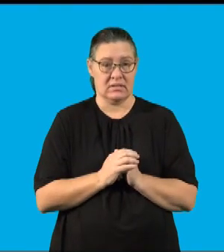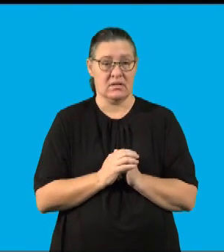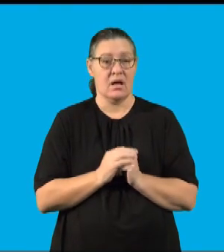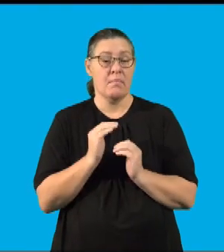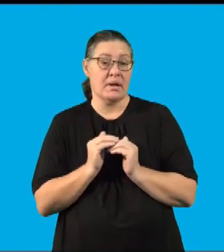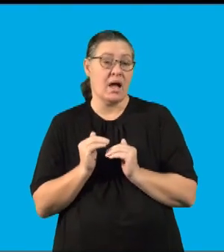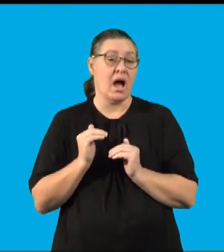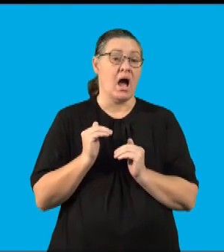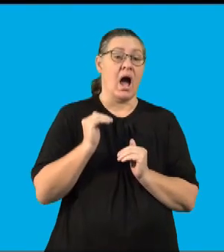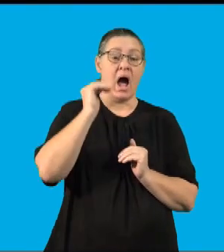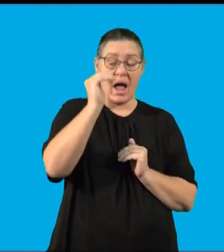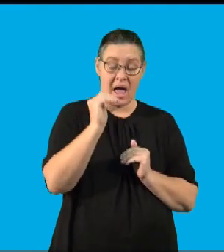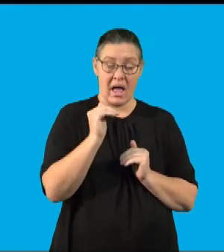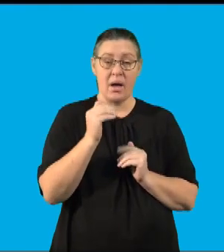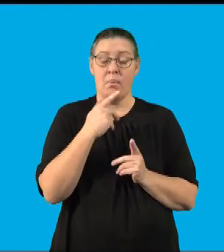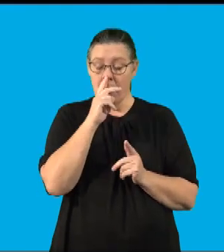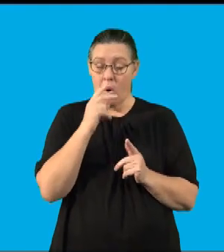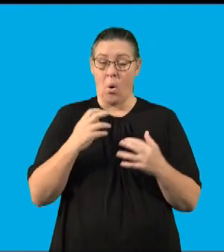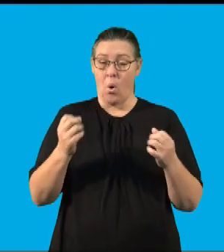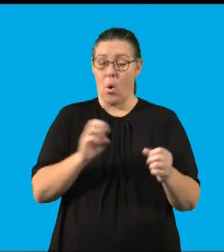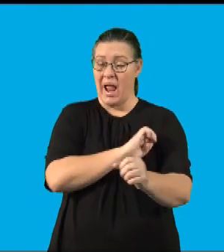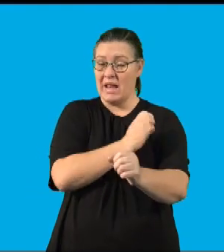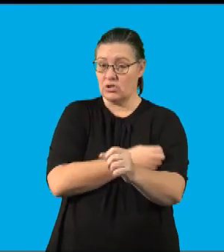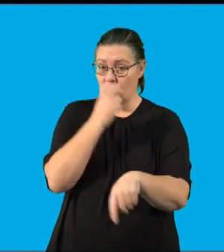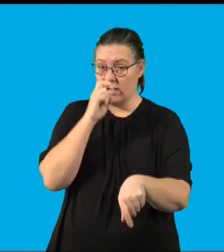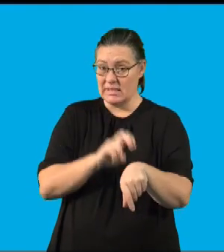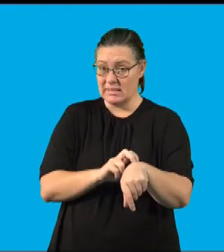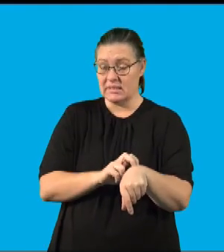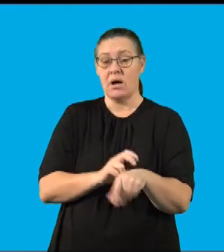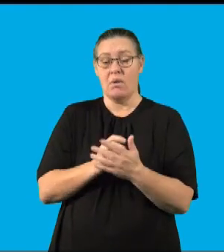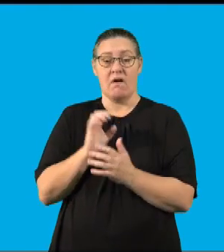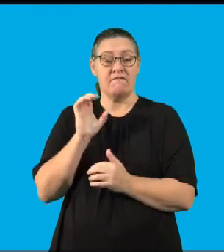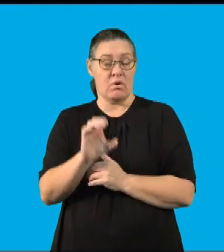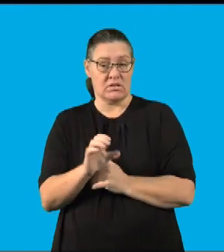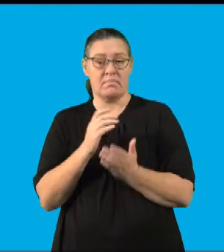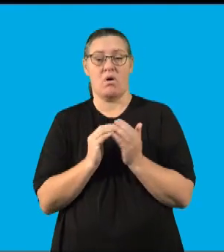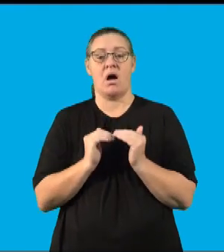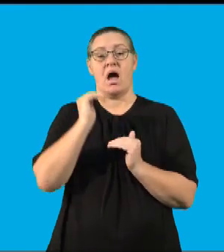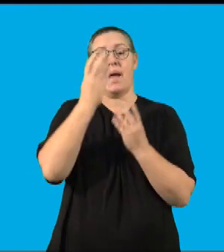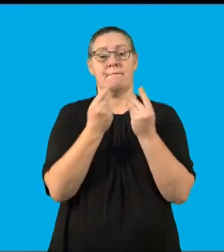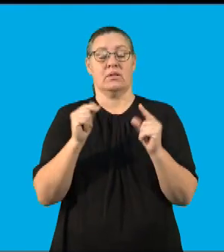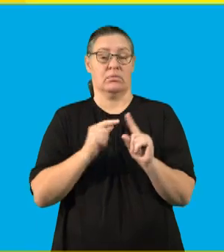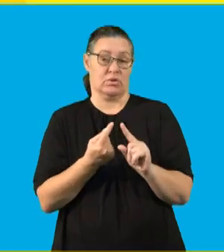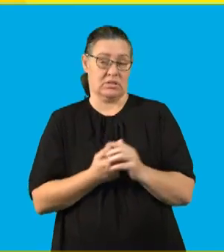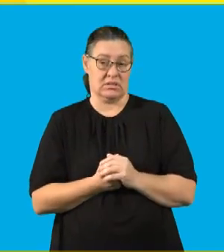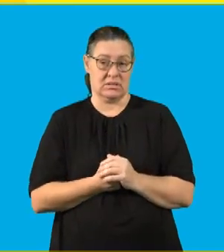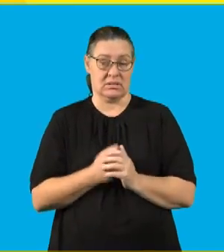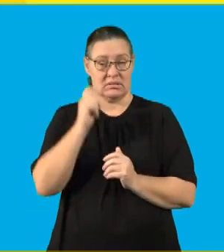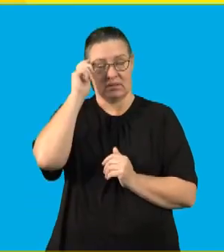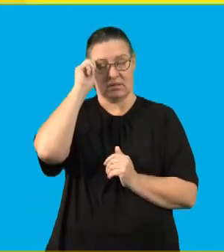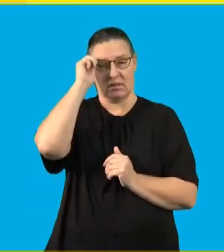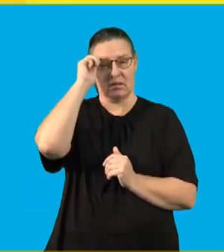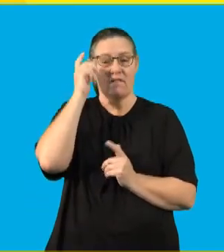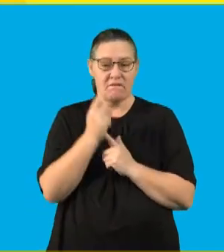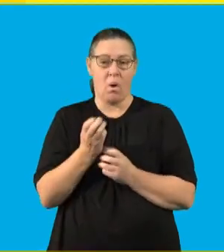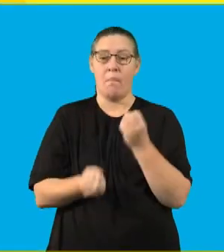means the more energy we need to overcome an intermolecular force, the higher the melting point. Now, with regards